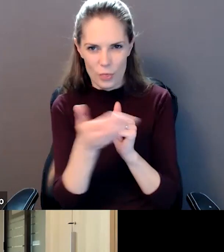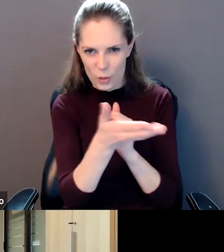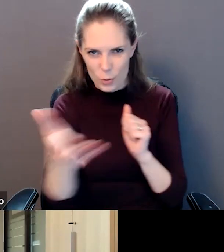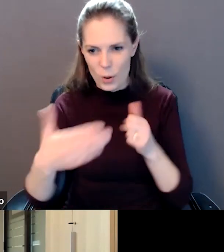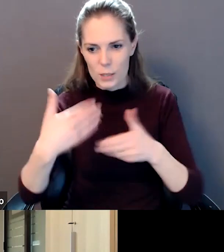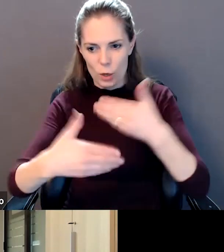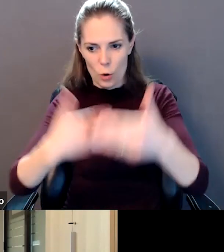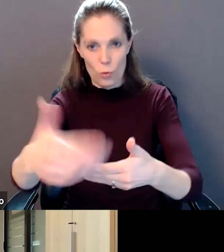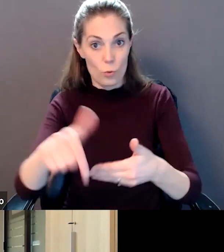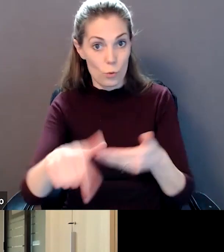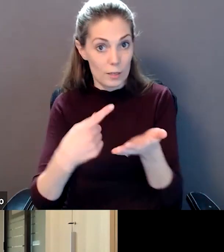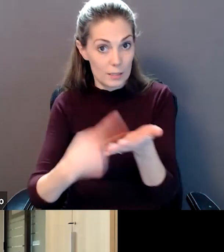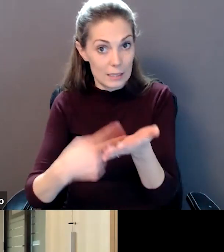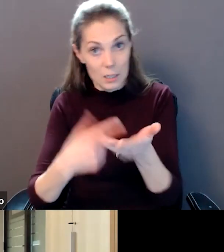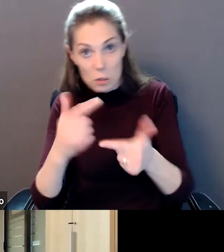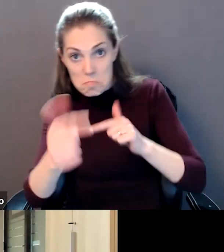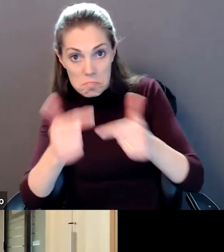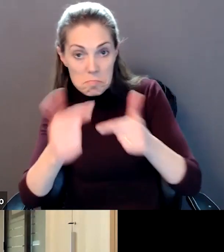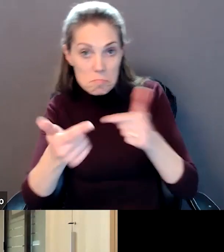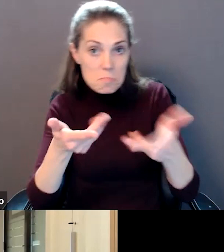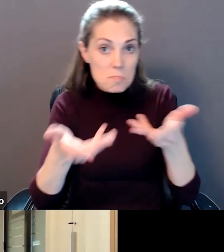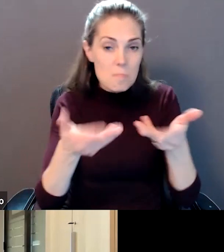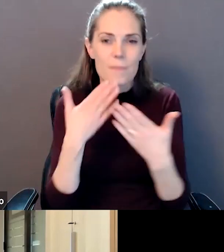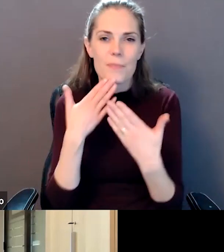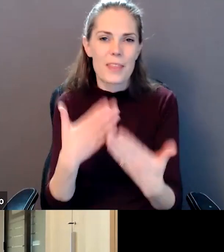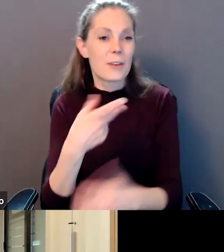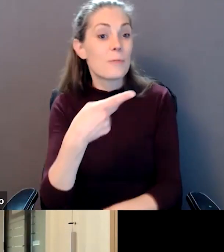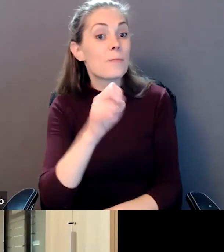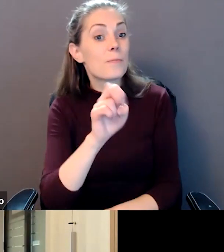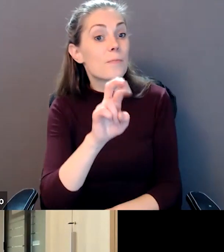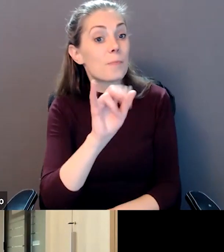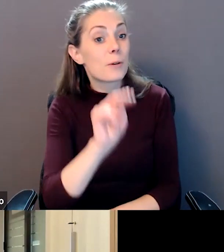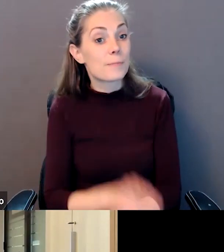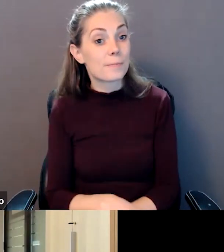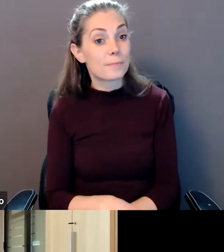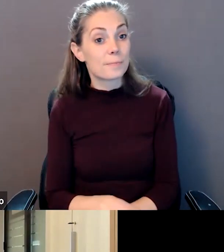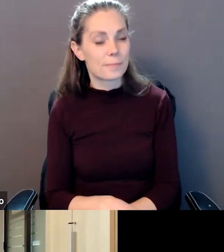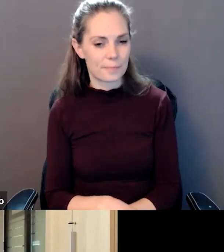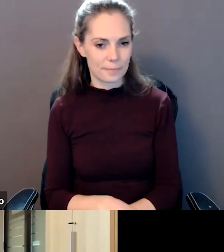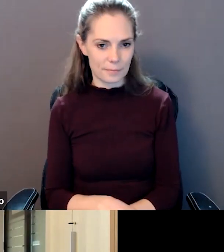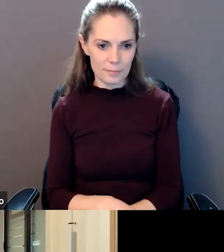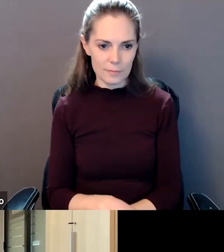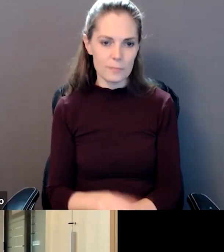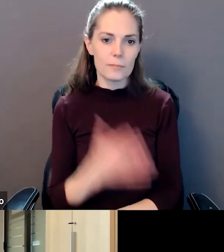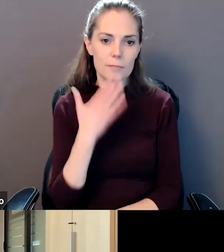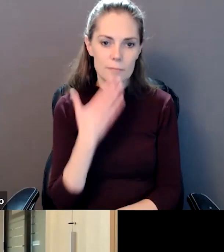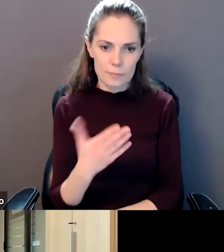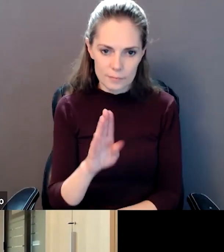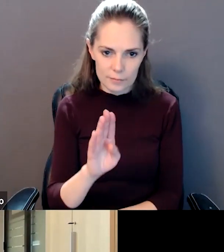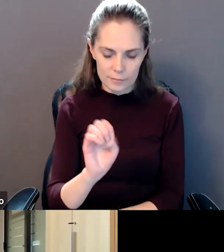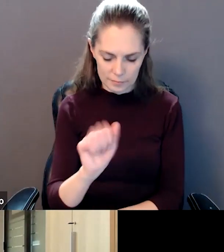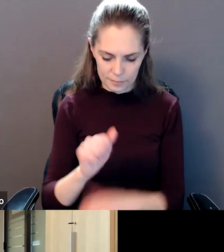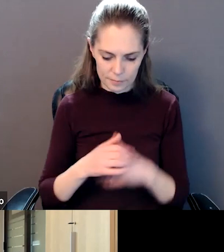today and having the back and forth. Thank you, Perrin. Back to you. Great, thanks very much, B. One of the areas we've been asked to talk